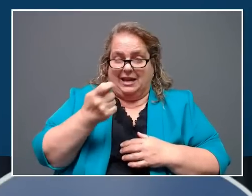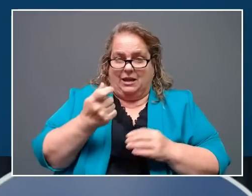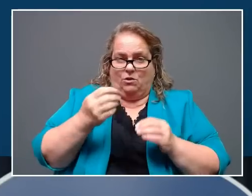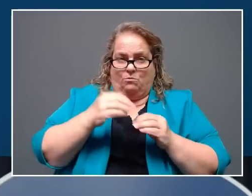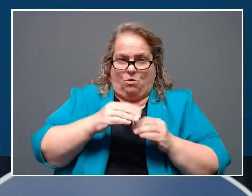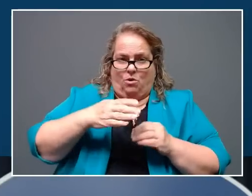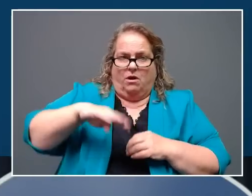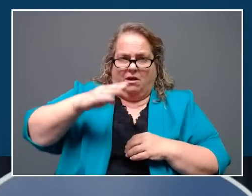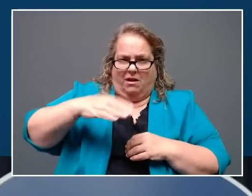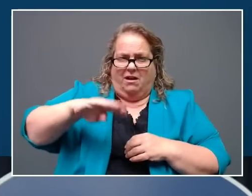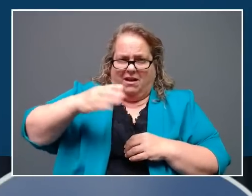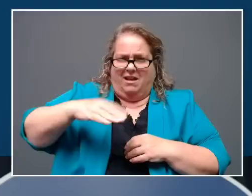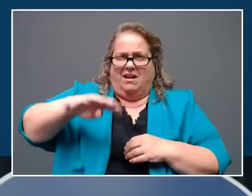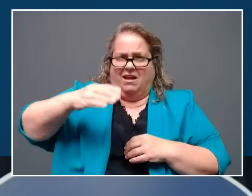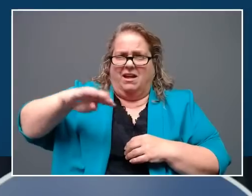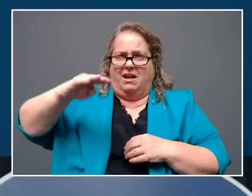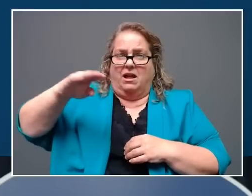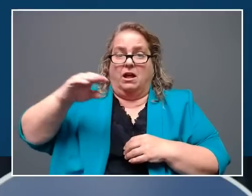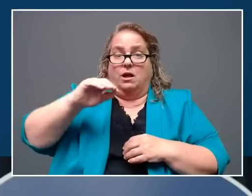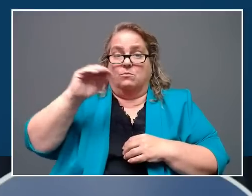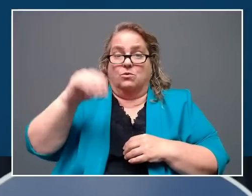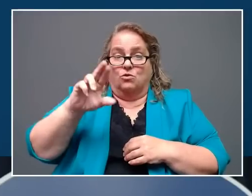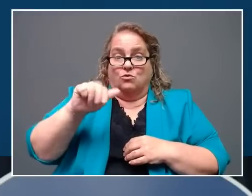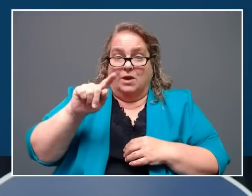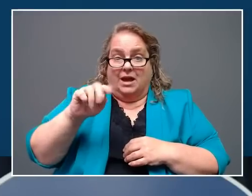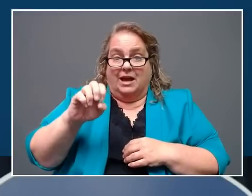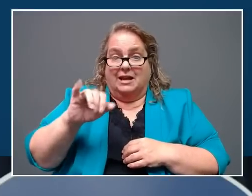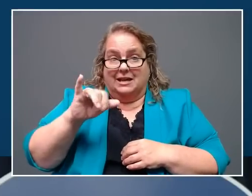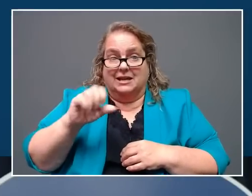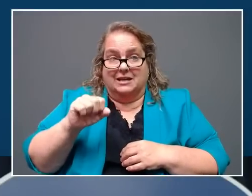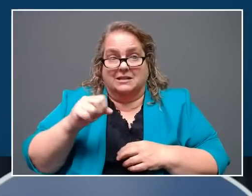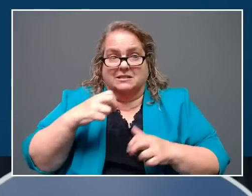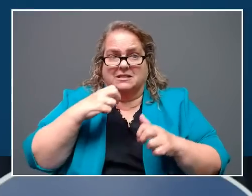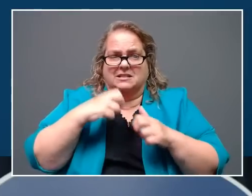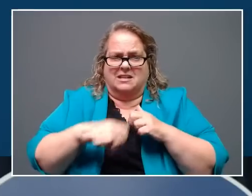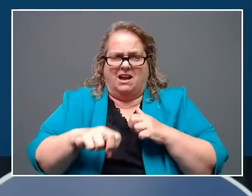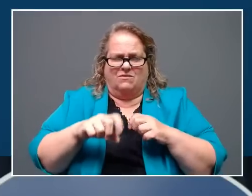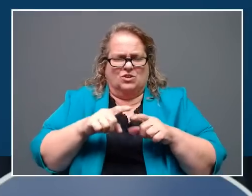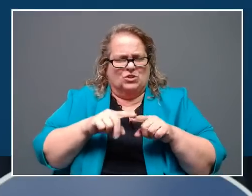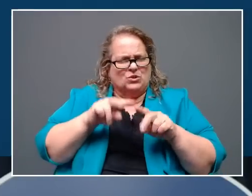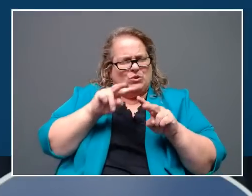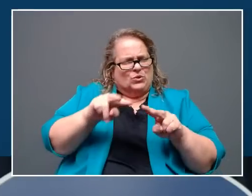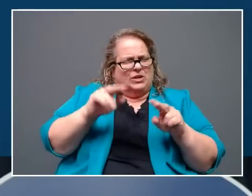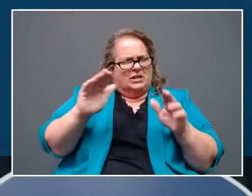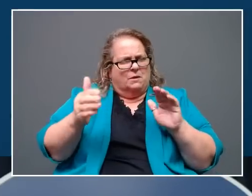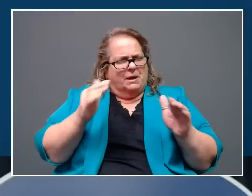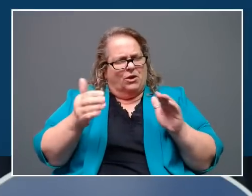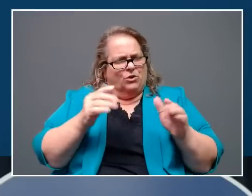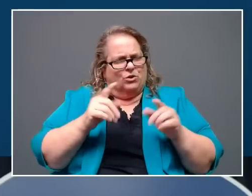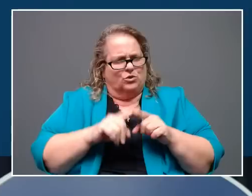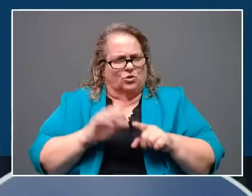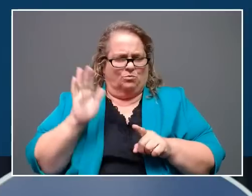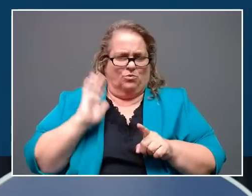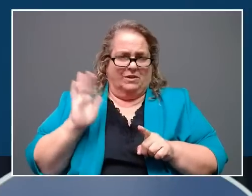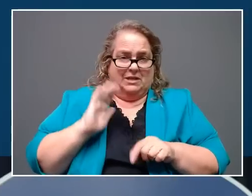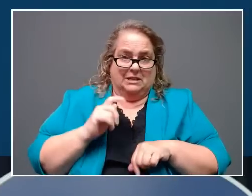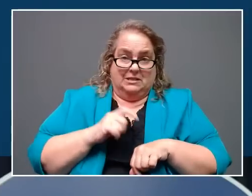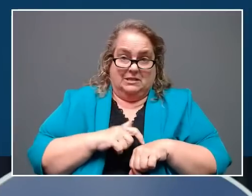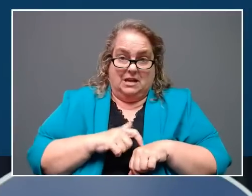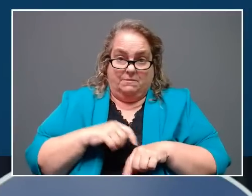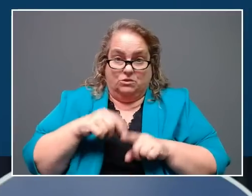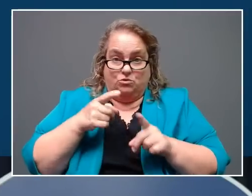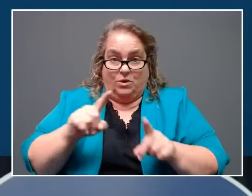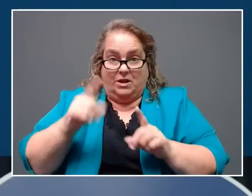down a little bit. Positivity rate, again, pretty tough to gauge as compared to previous times in the pandemic,